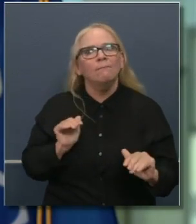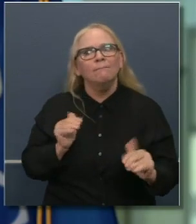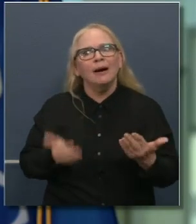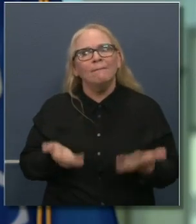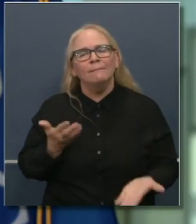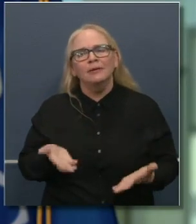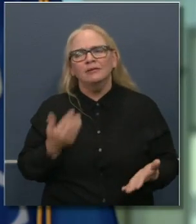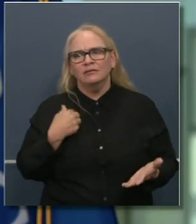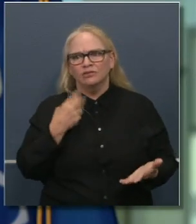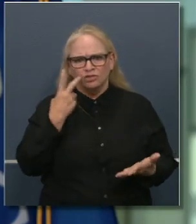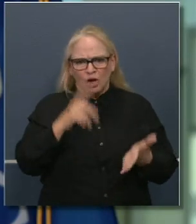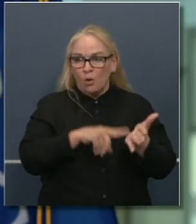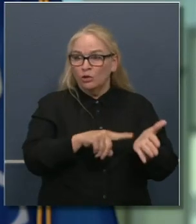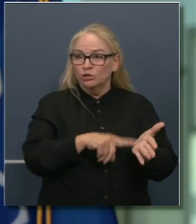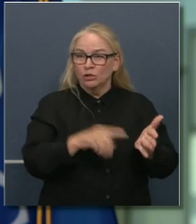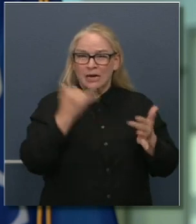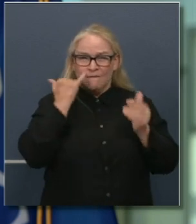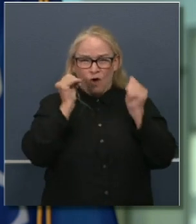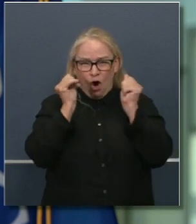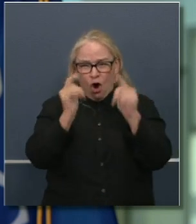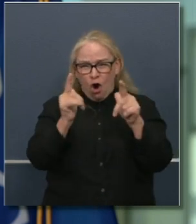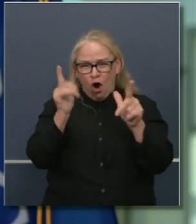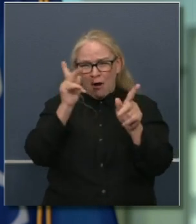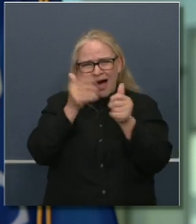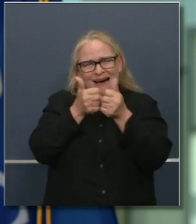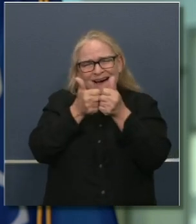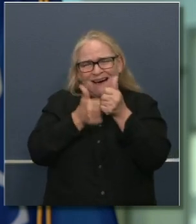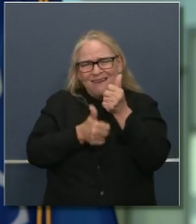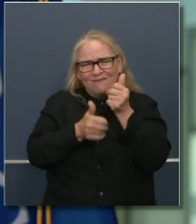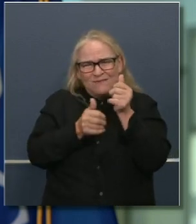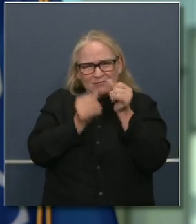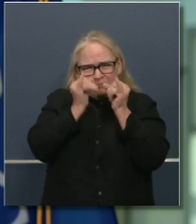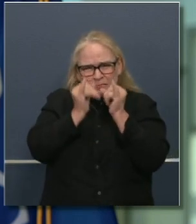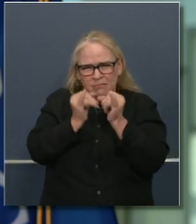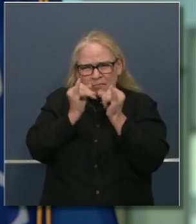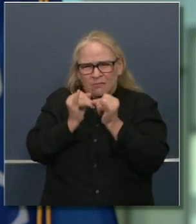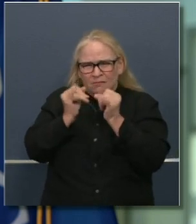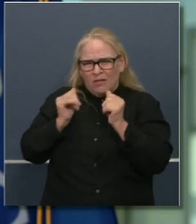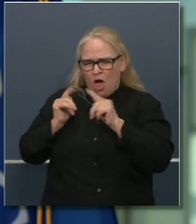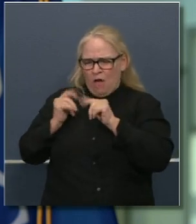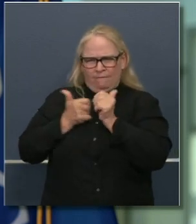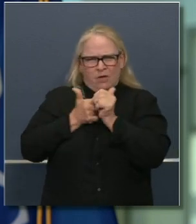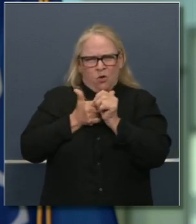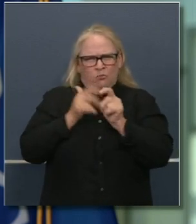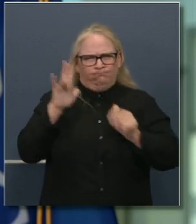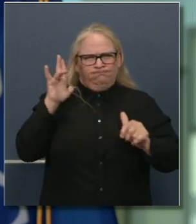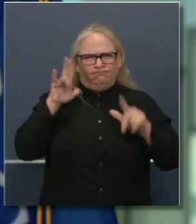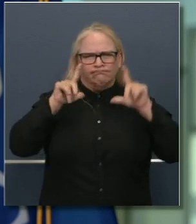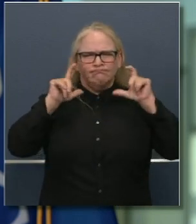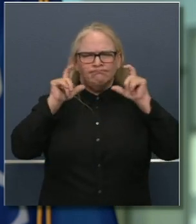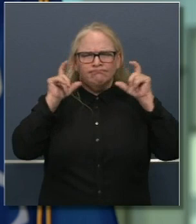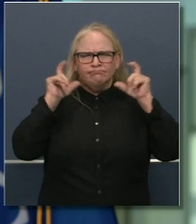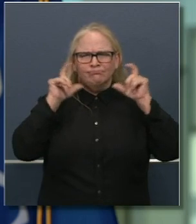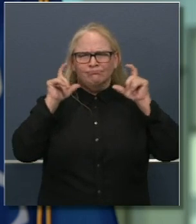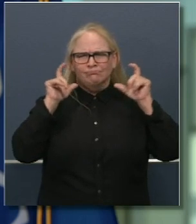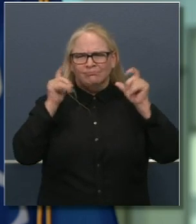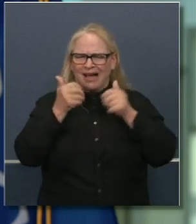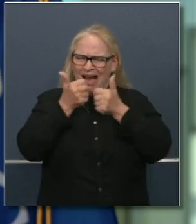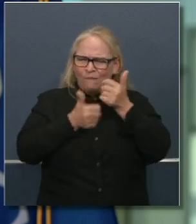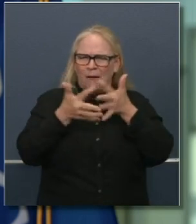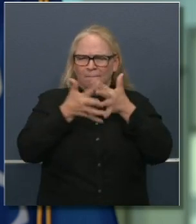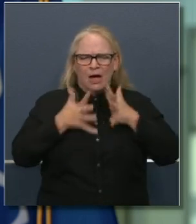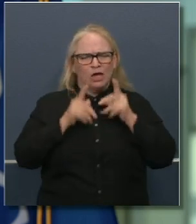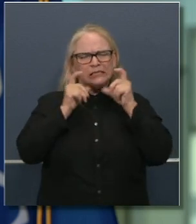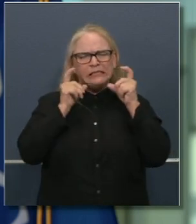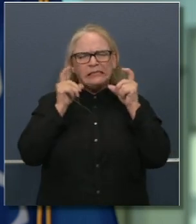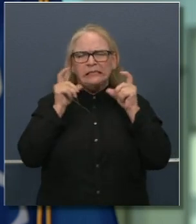a mask in just a number of weeks, we'll have dramatically bent the curve. I don't know that that's too